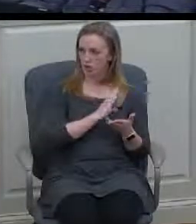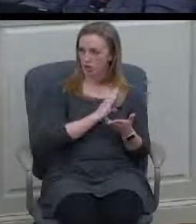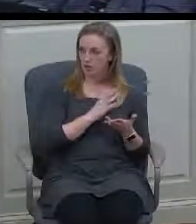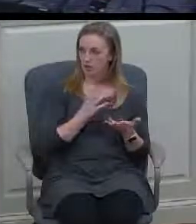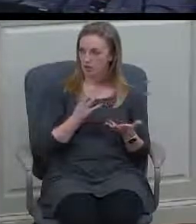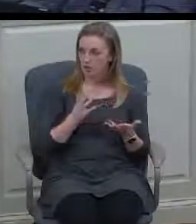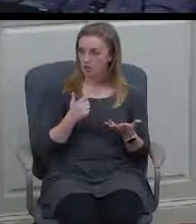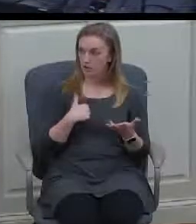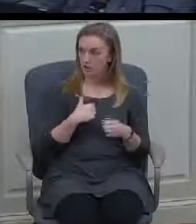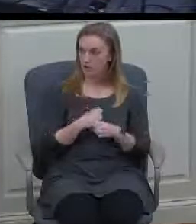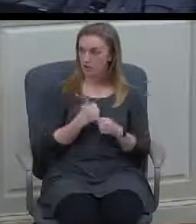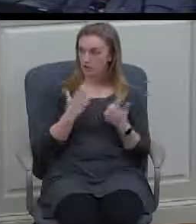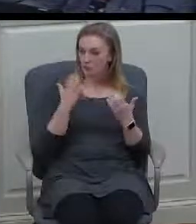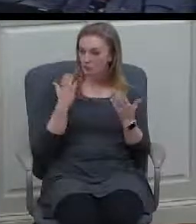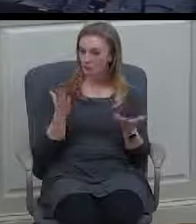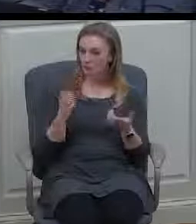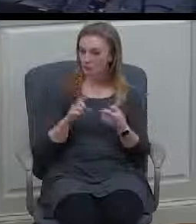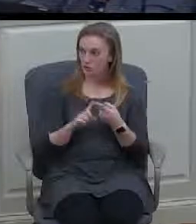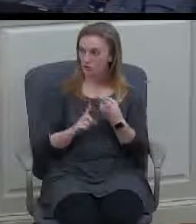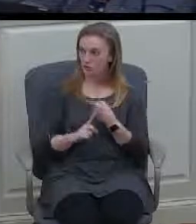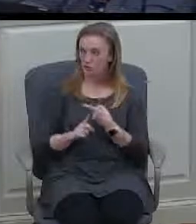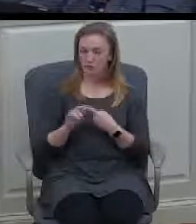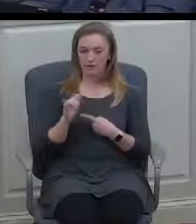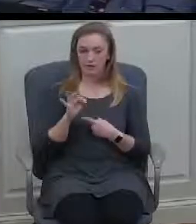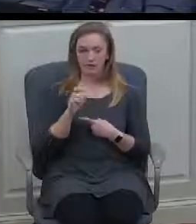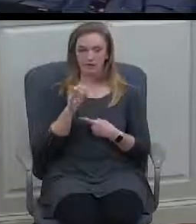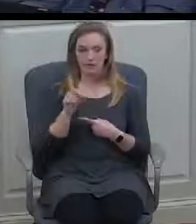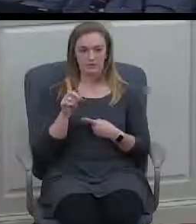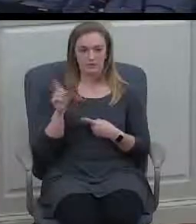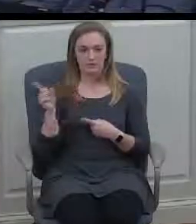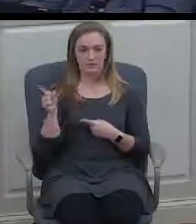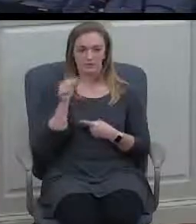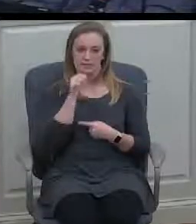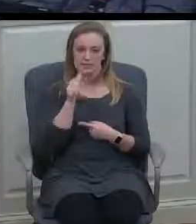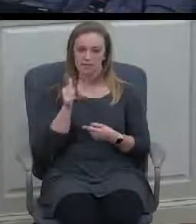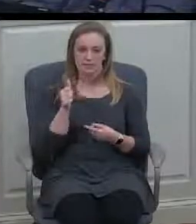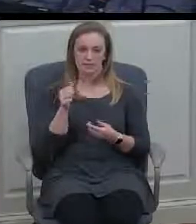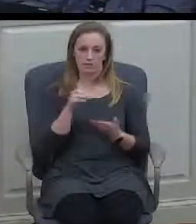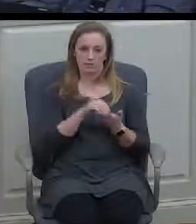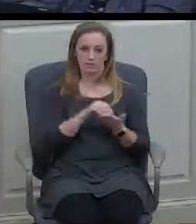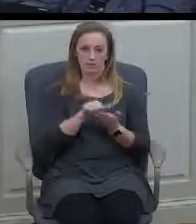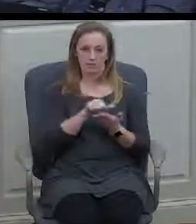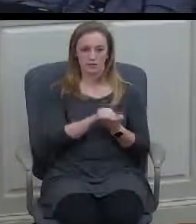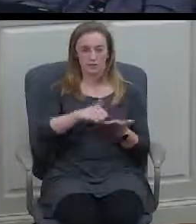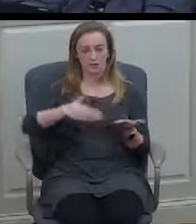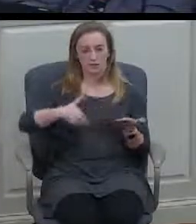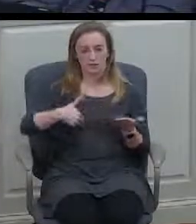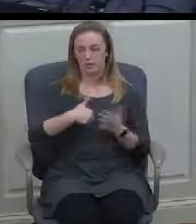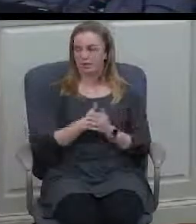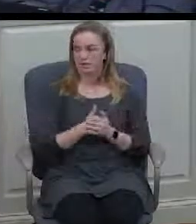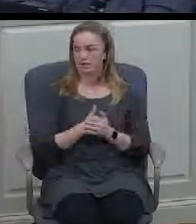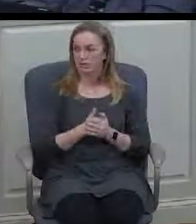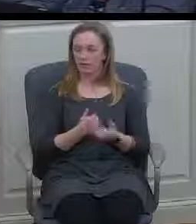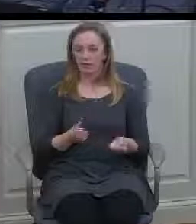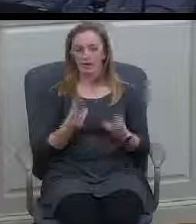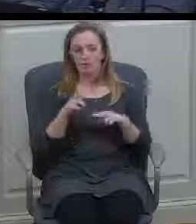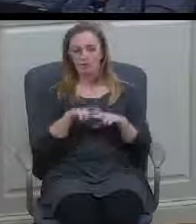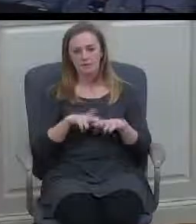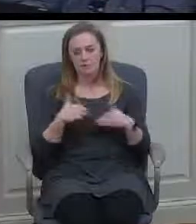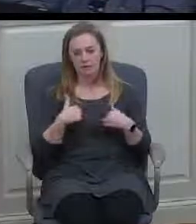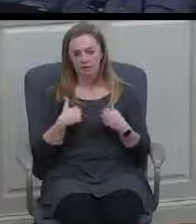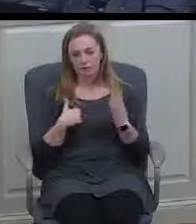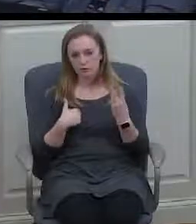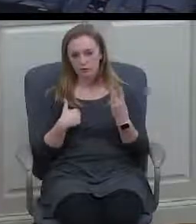I made a recommendation to you. If you do, the mayor's not it's not been on the agenda yet. How many seats do we Oh. have?